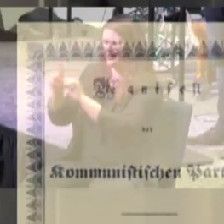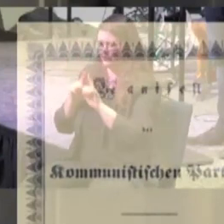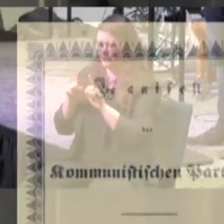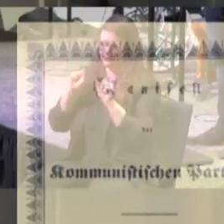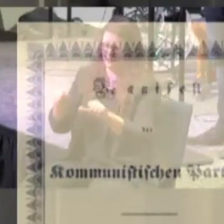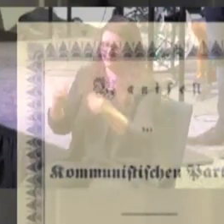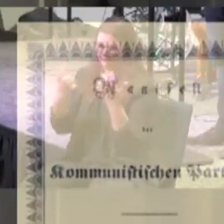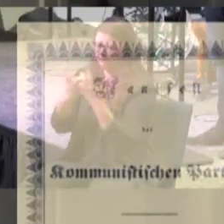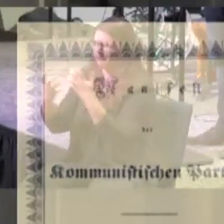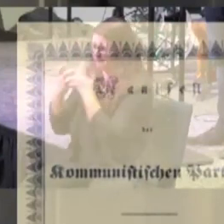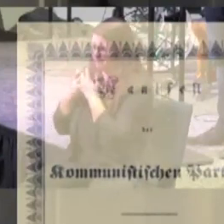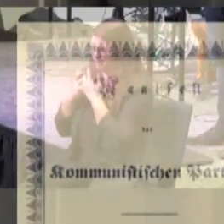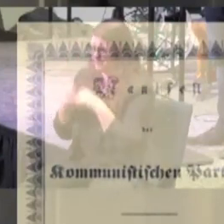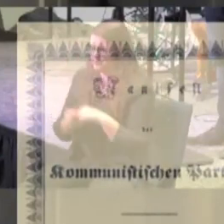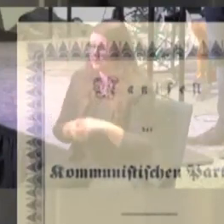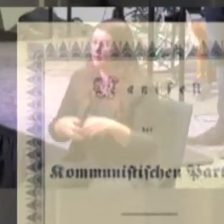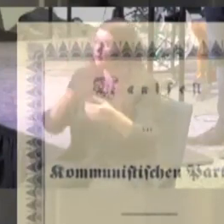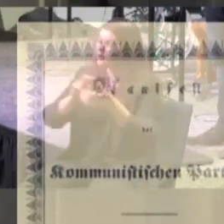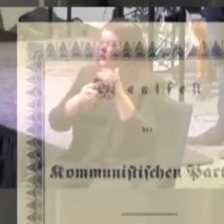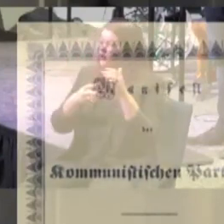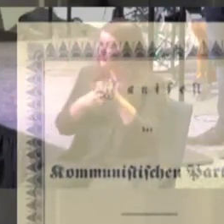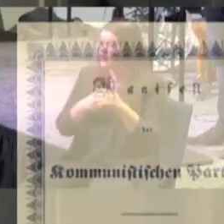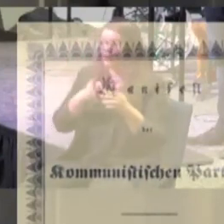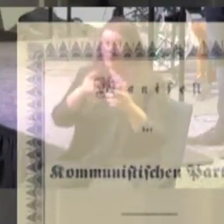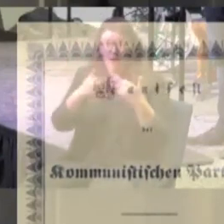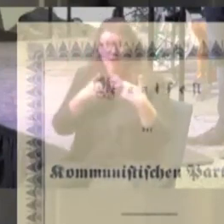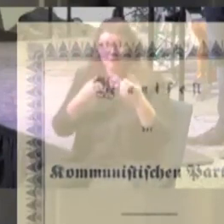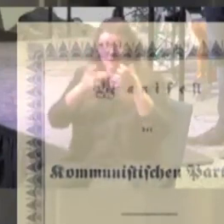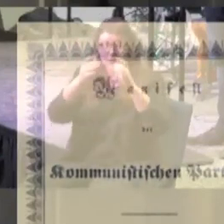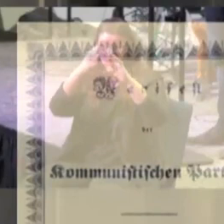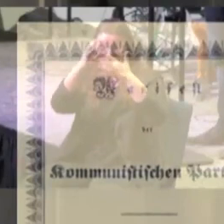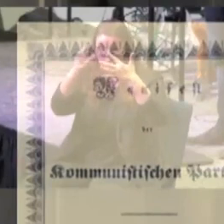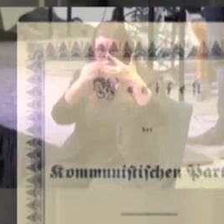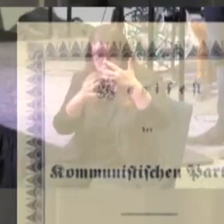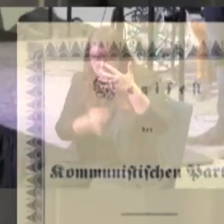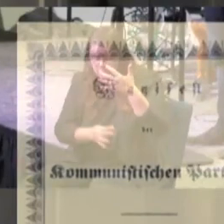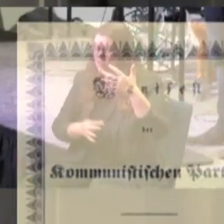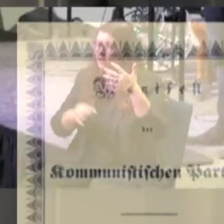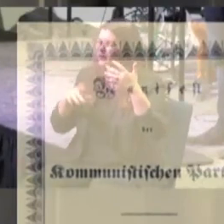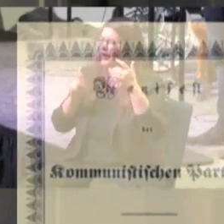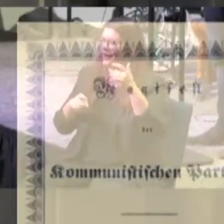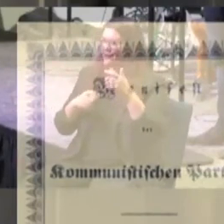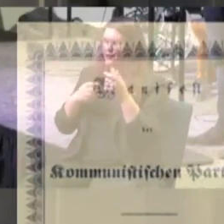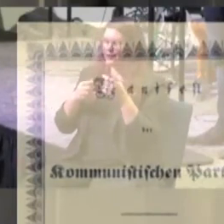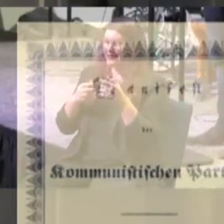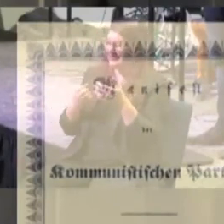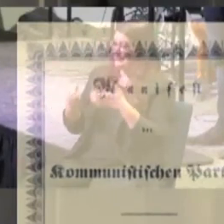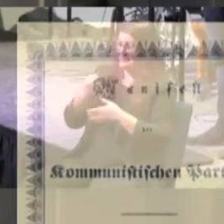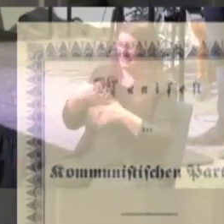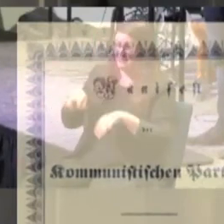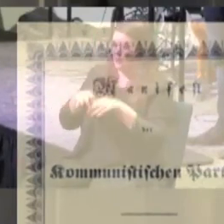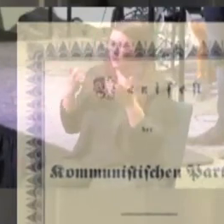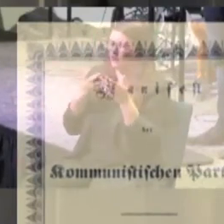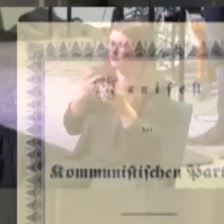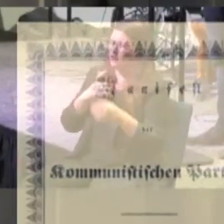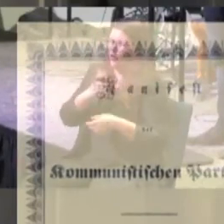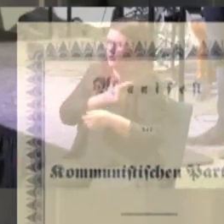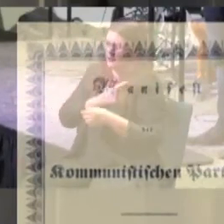But the range of legitimate options is constrained by loyalty to the values and message of the text